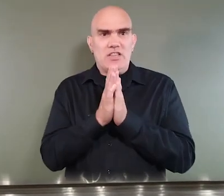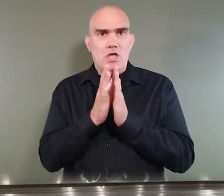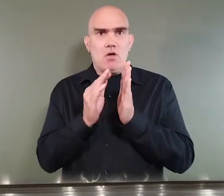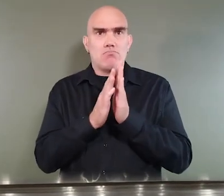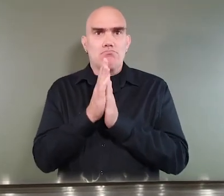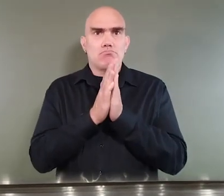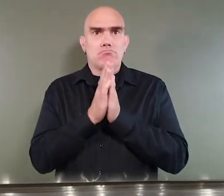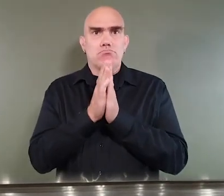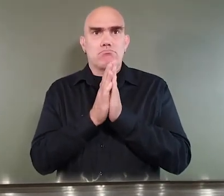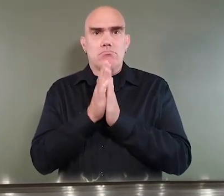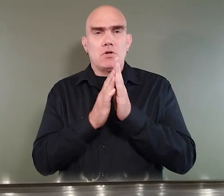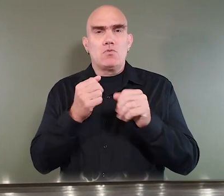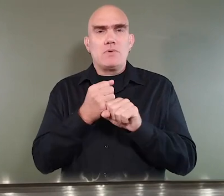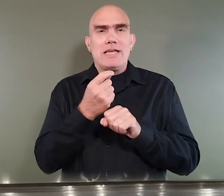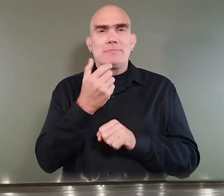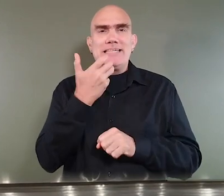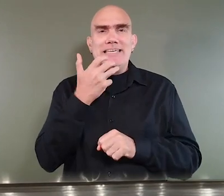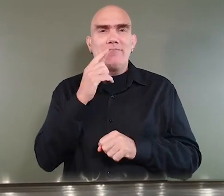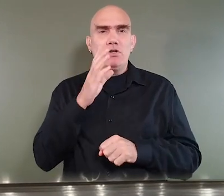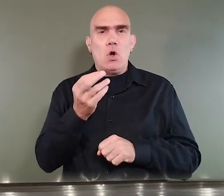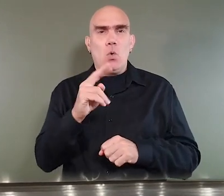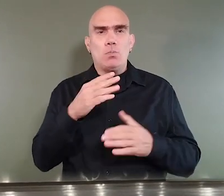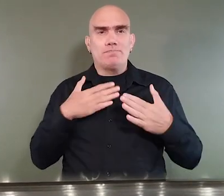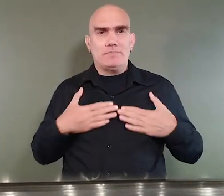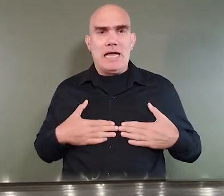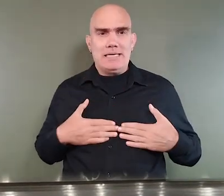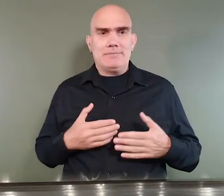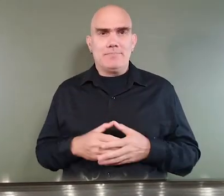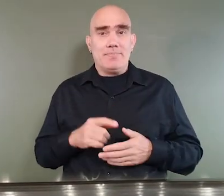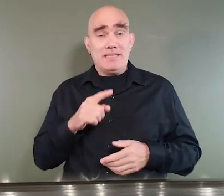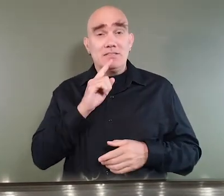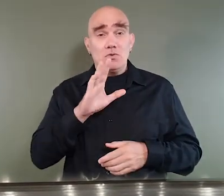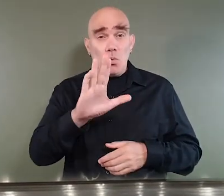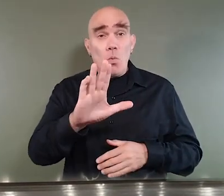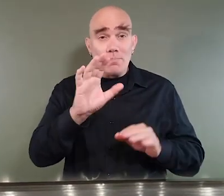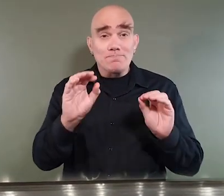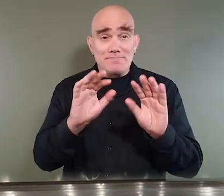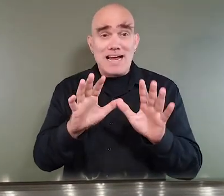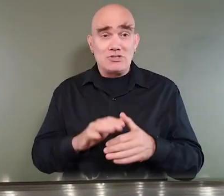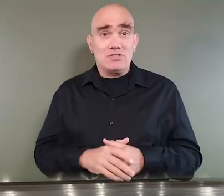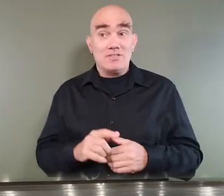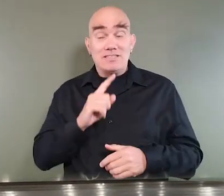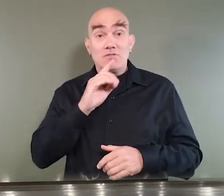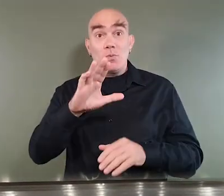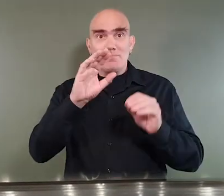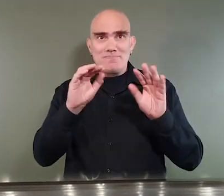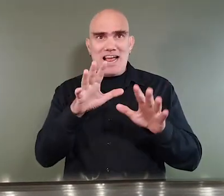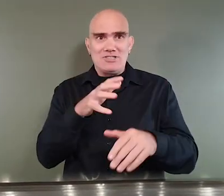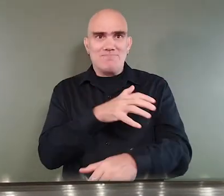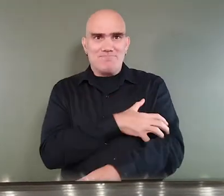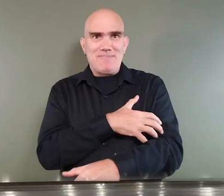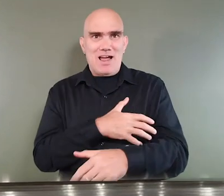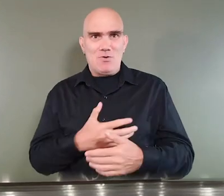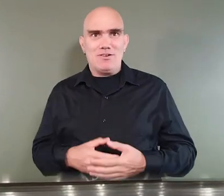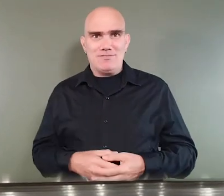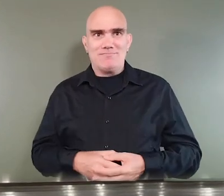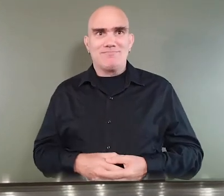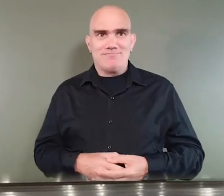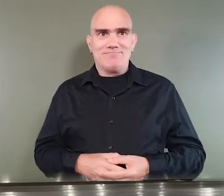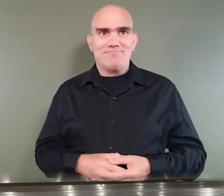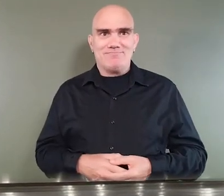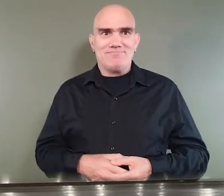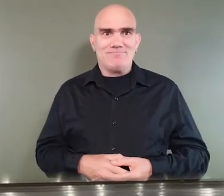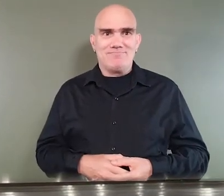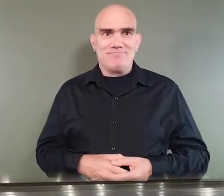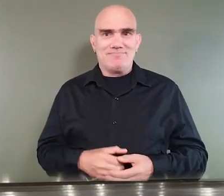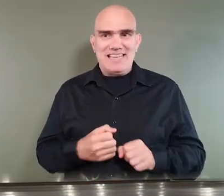your own body. This is your magic. This is your magic power. Make heat between